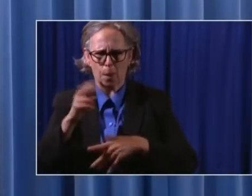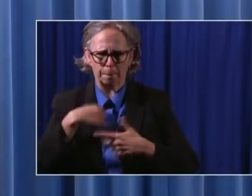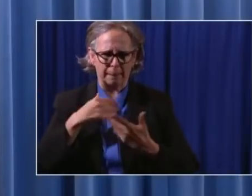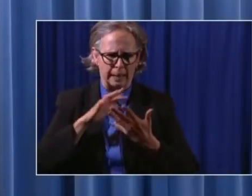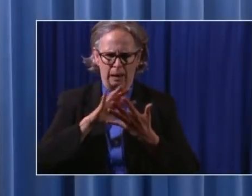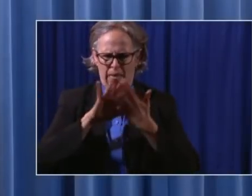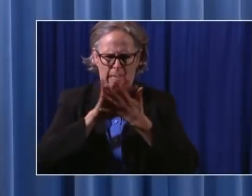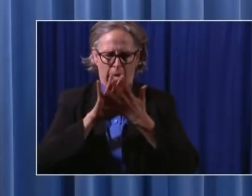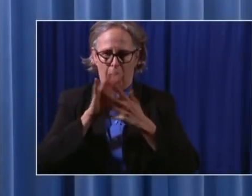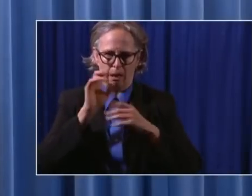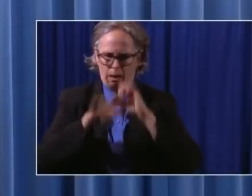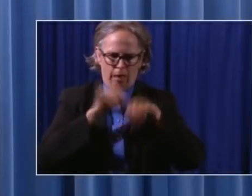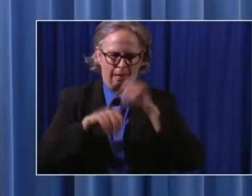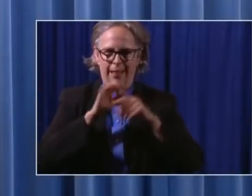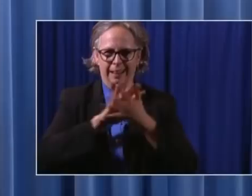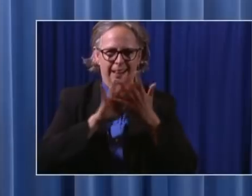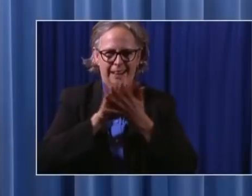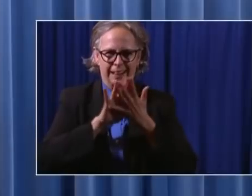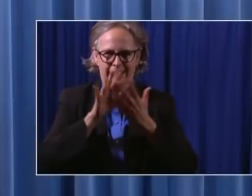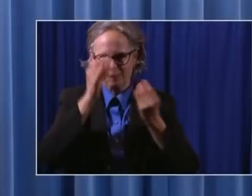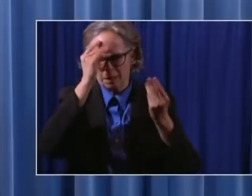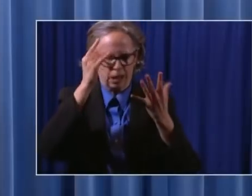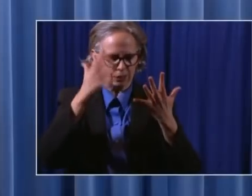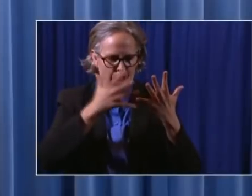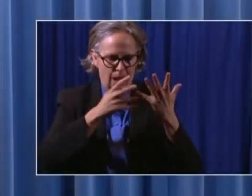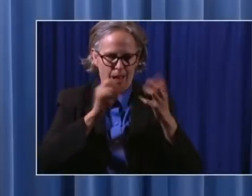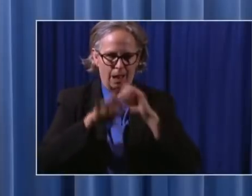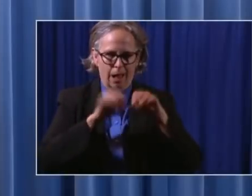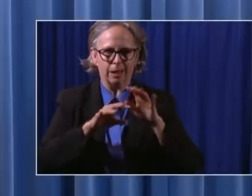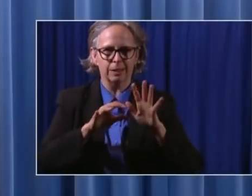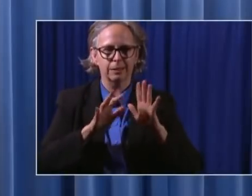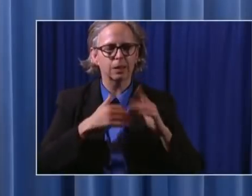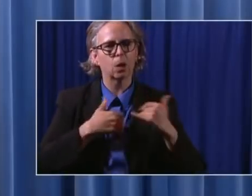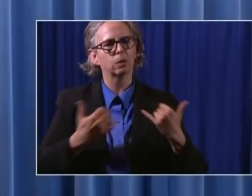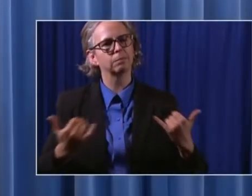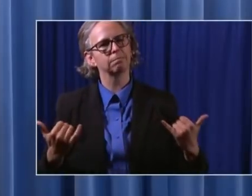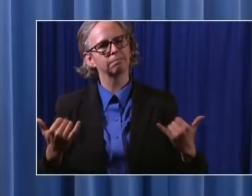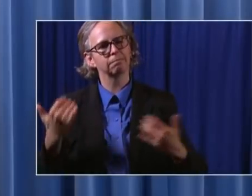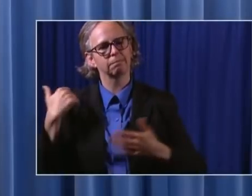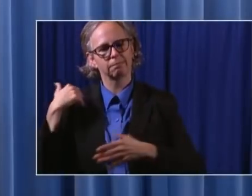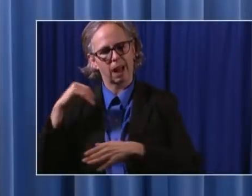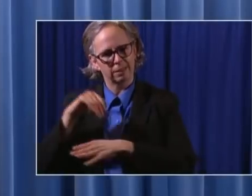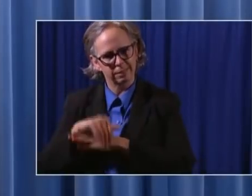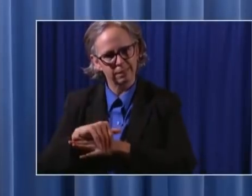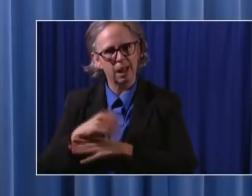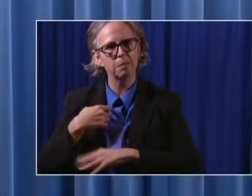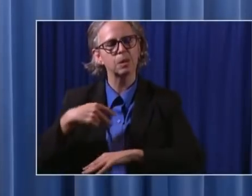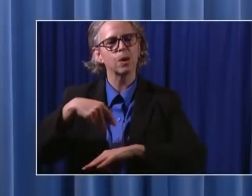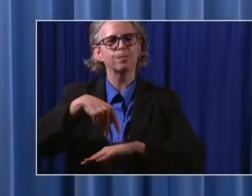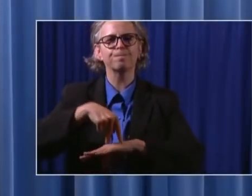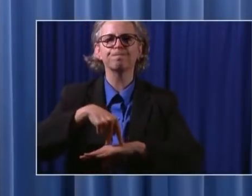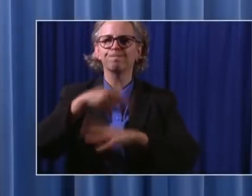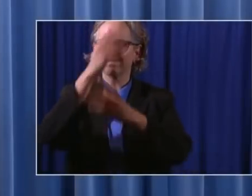tell them that every morning when I get up and turn on the news and I see what's going on in Florida or Texas or